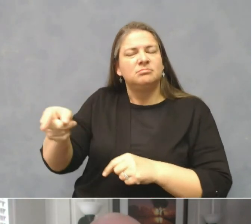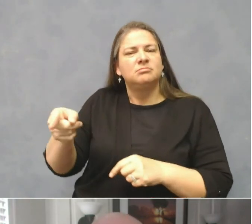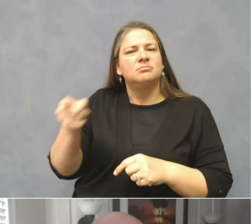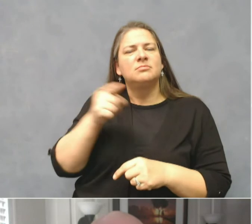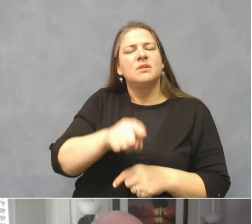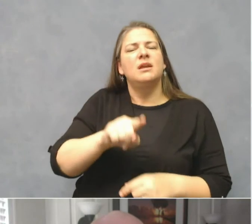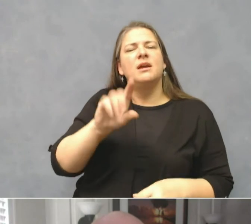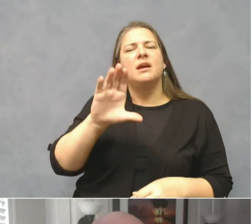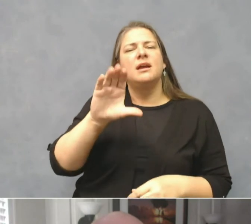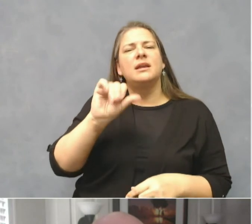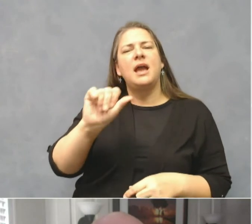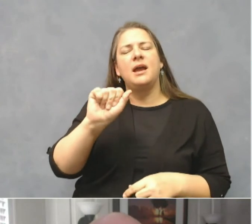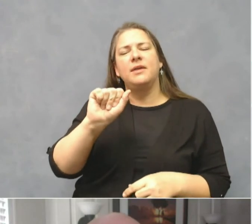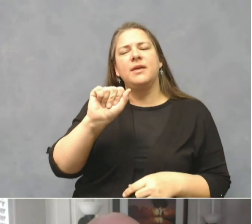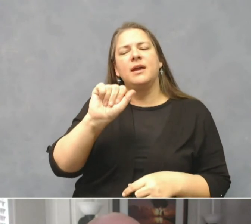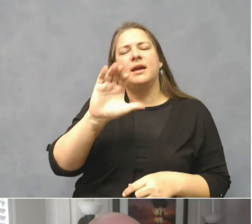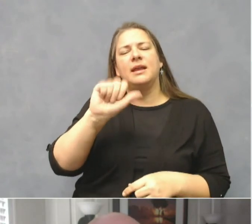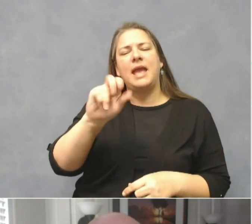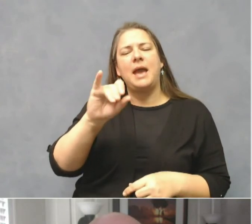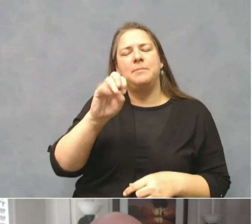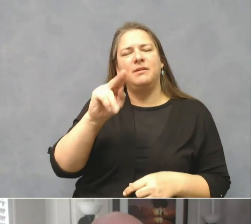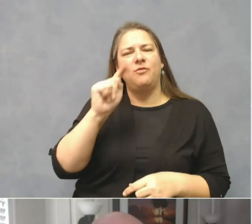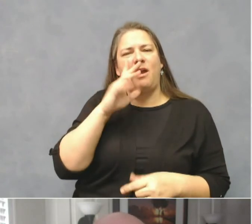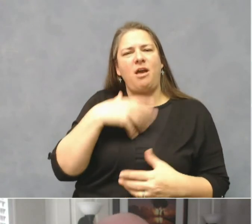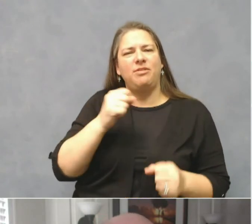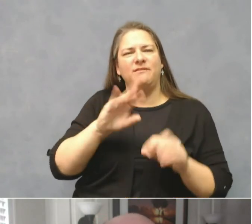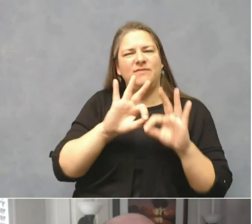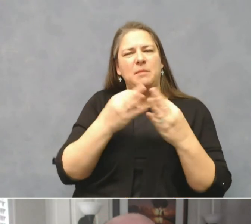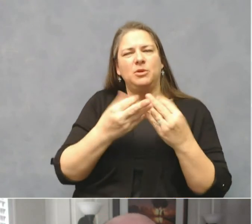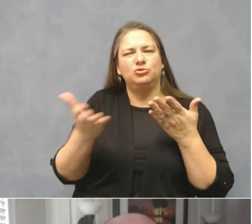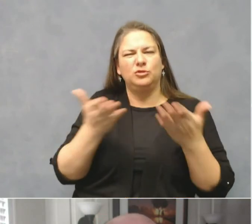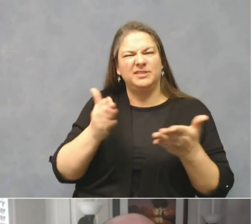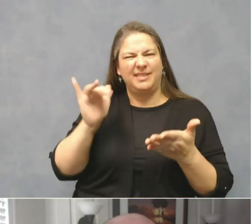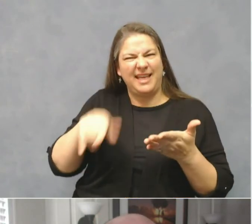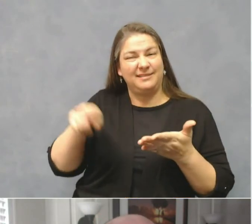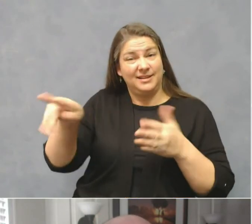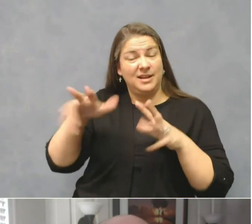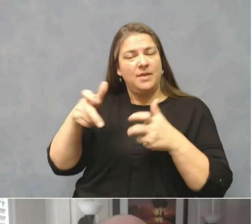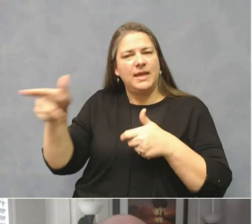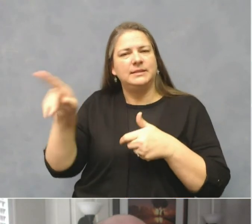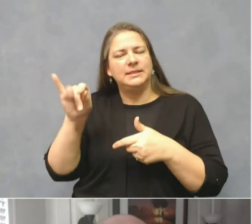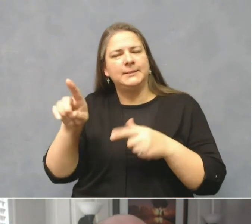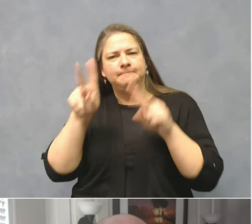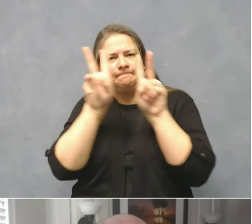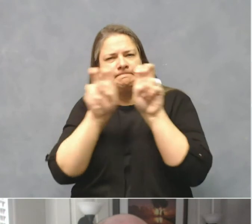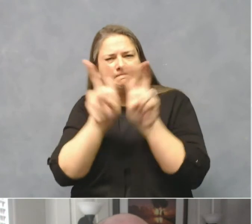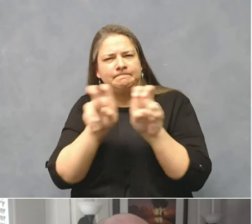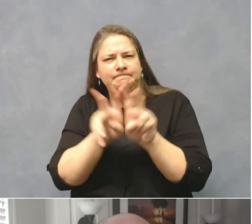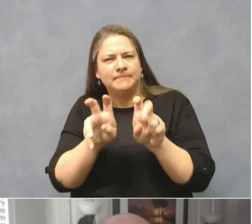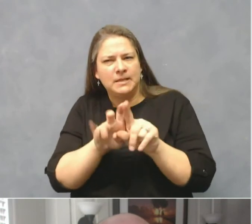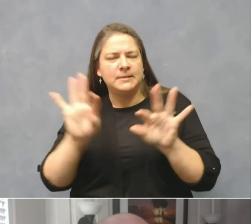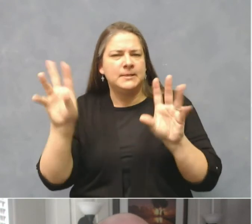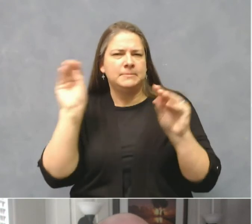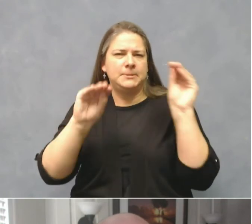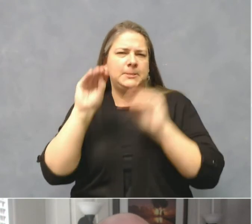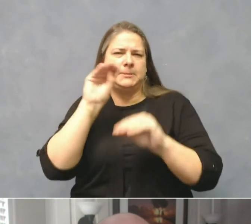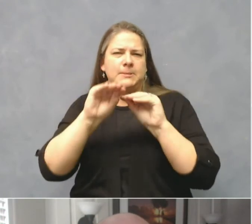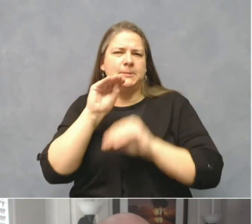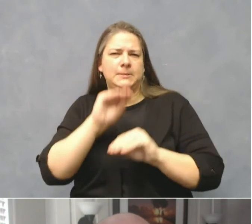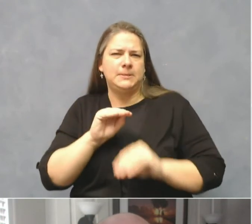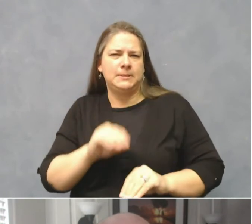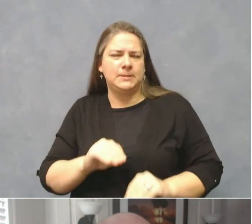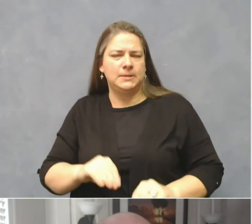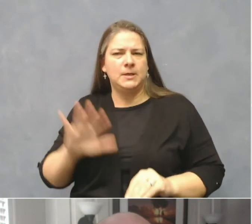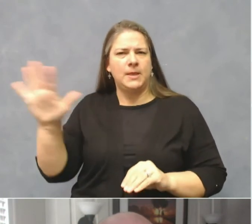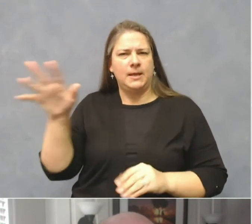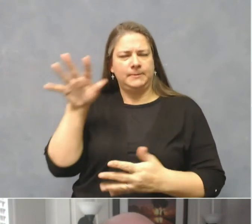Services, have done an analysis. Now they've expanded it. So if you can look to the map on the right there, this analysis now